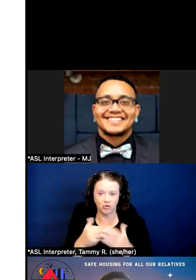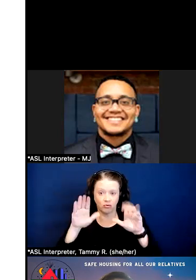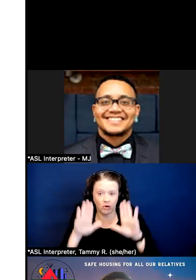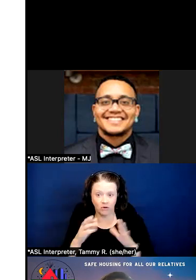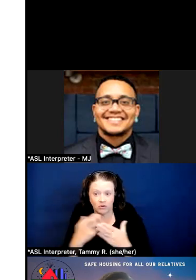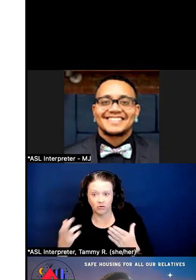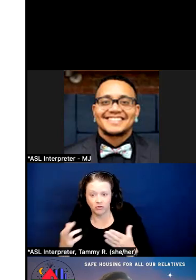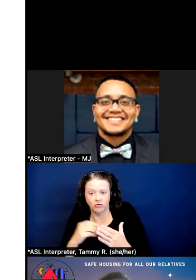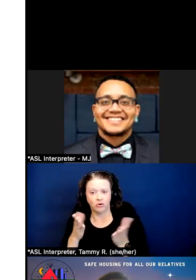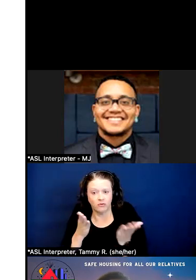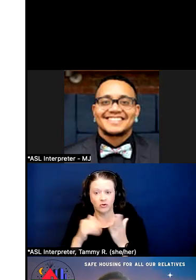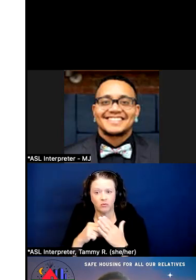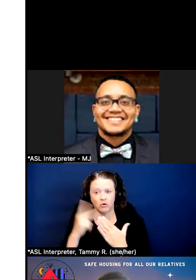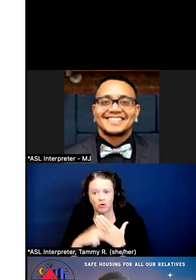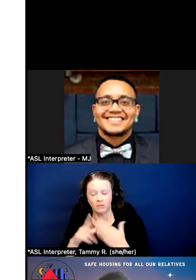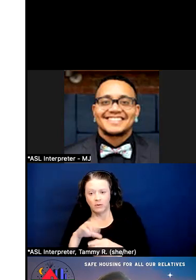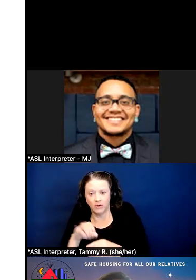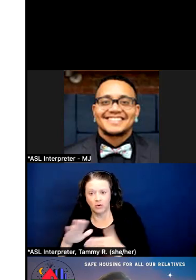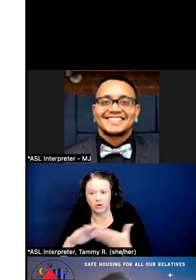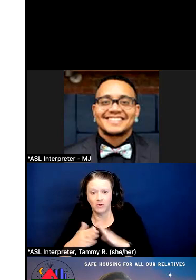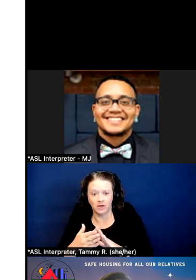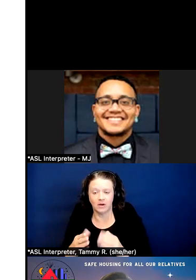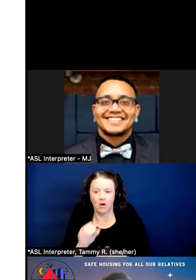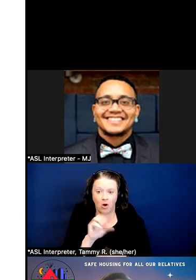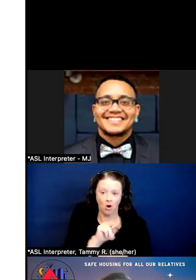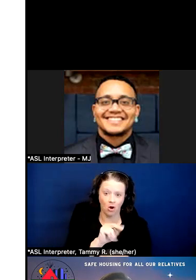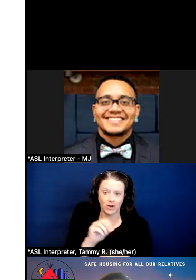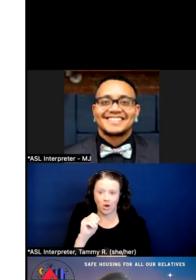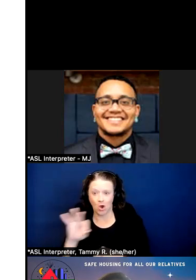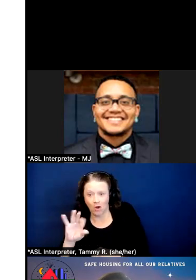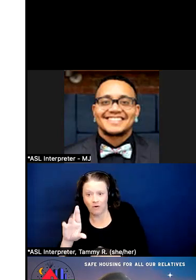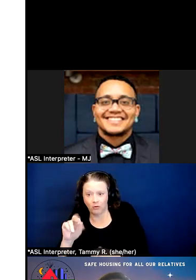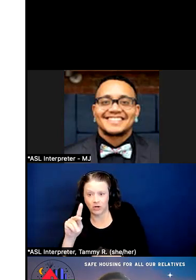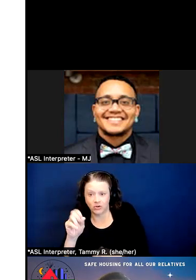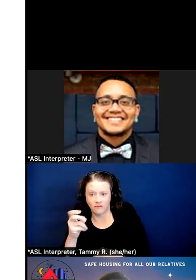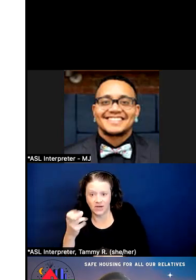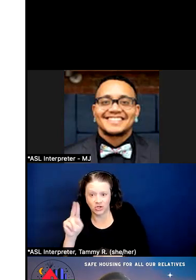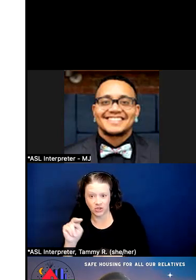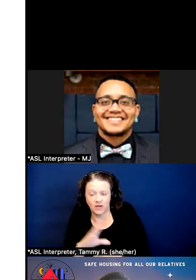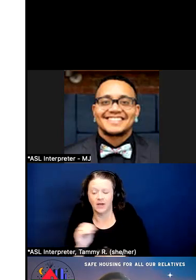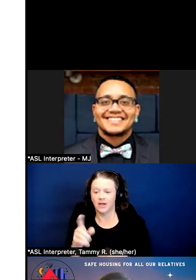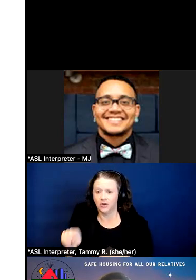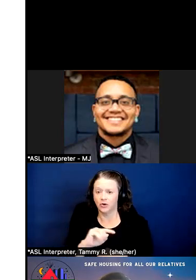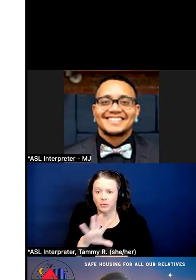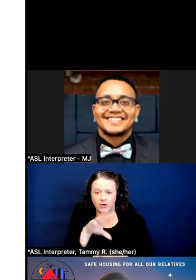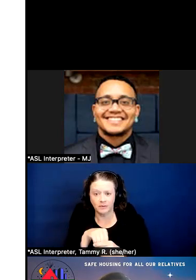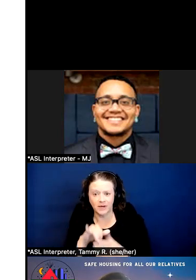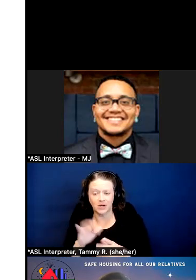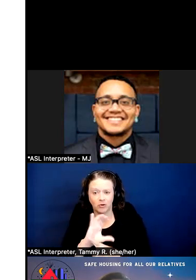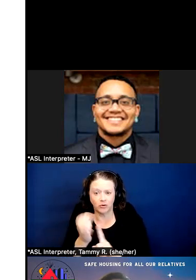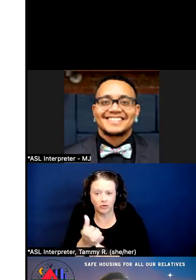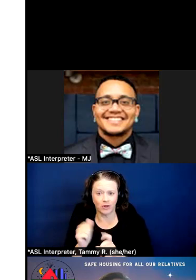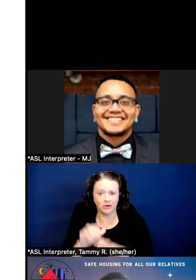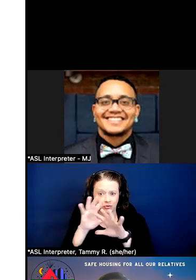your community? And that goes for on and off reservation. And then do you participate in cultural and traditional practices in your